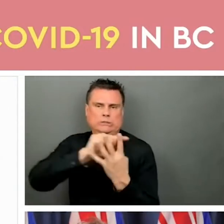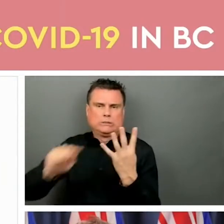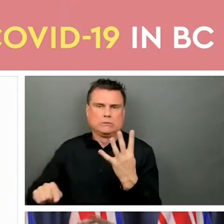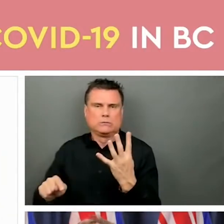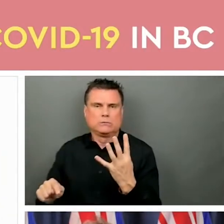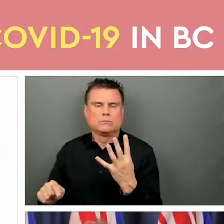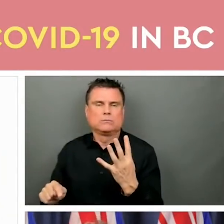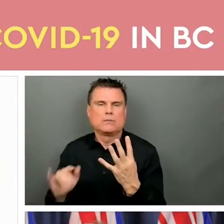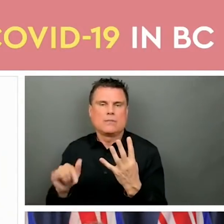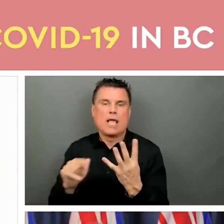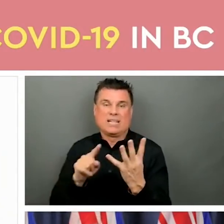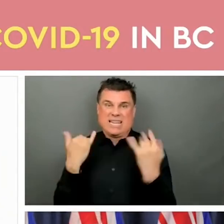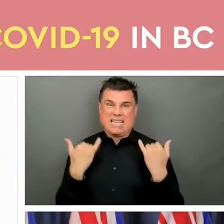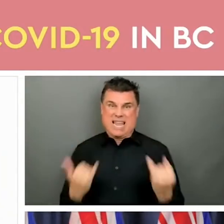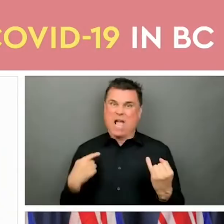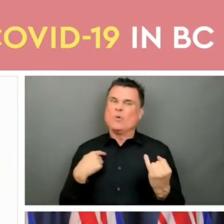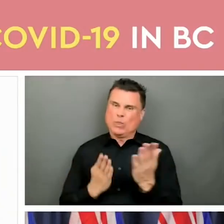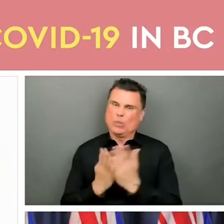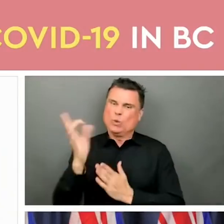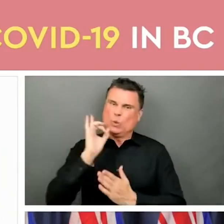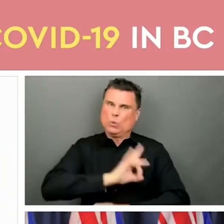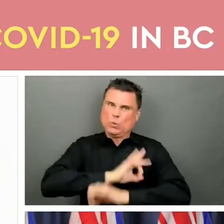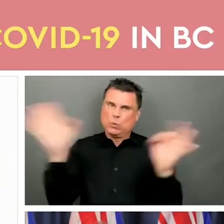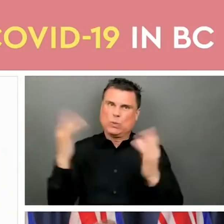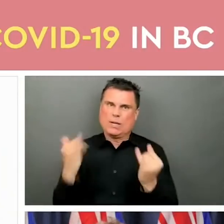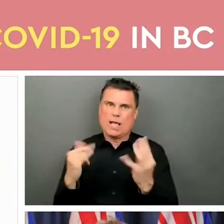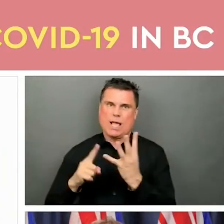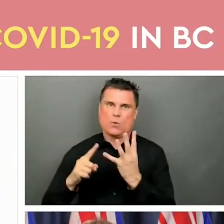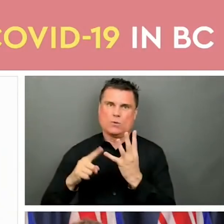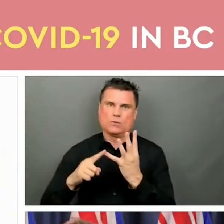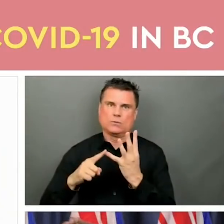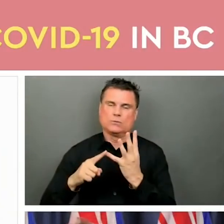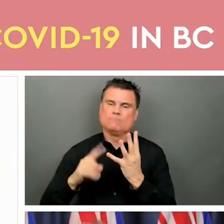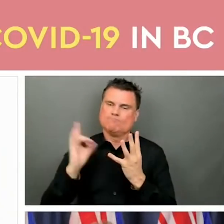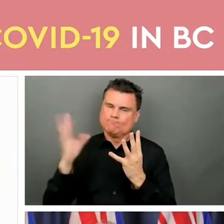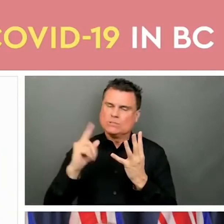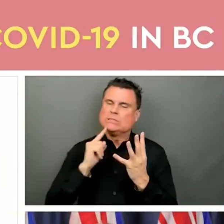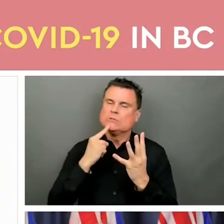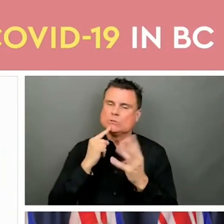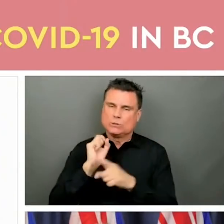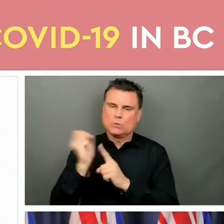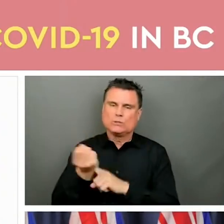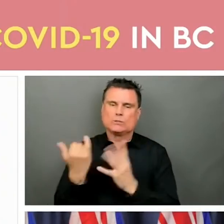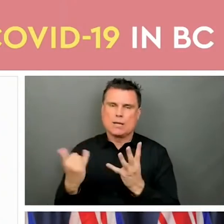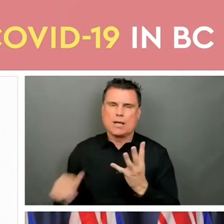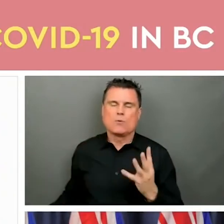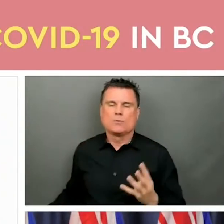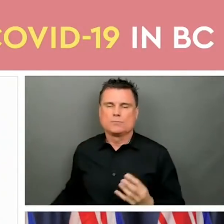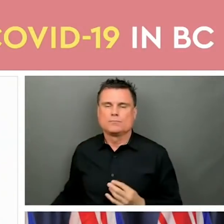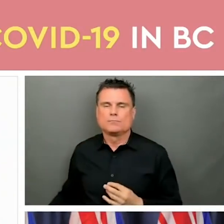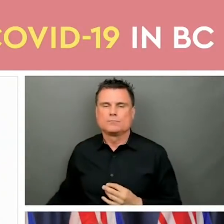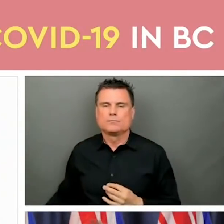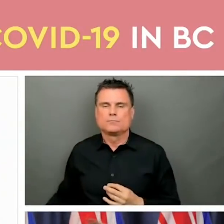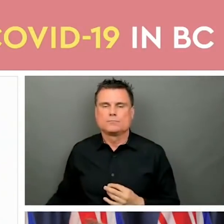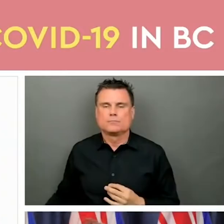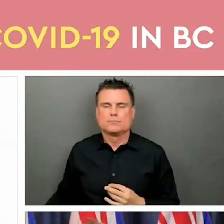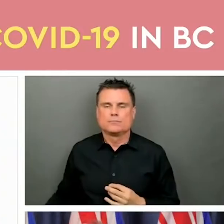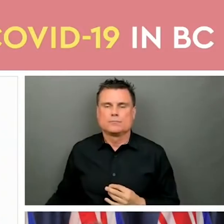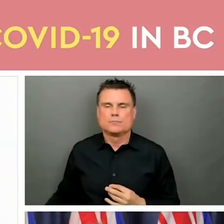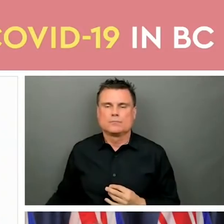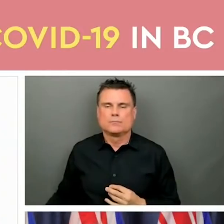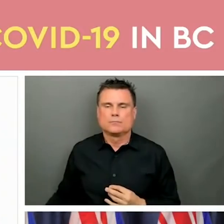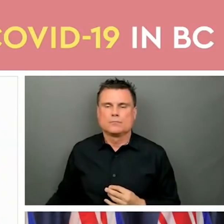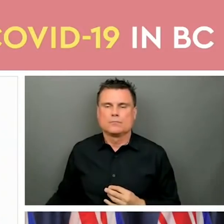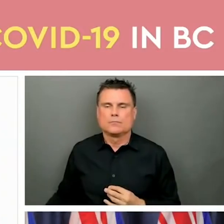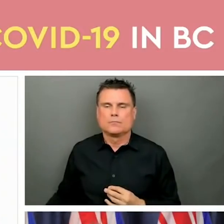chart about overall hospital occupancy, and what you see is that overall provincial occupancy rates remain under but close